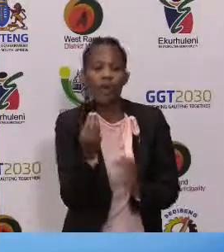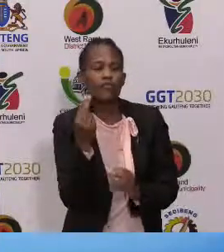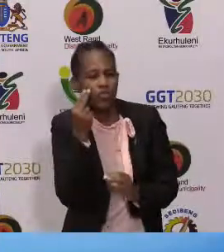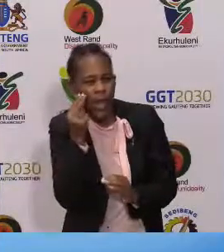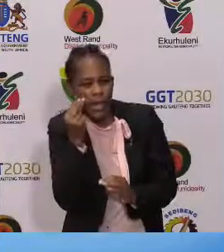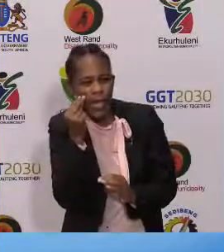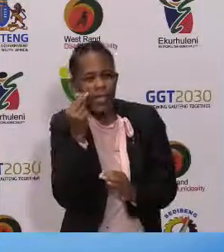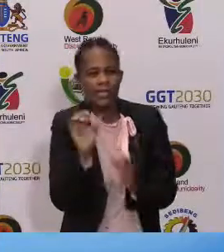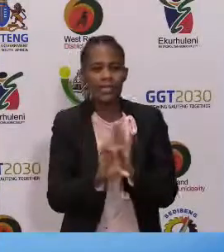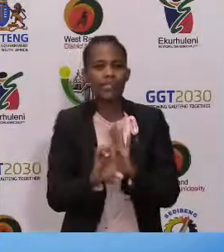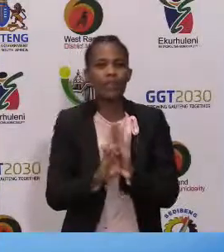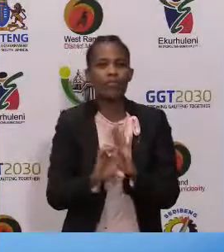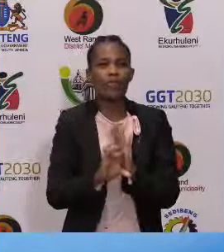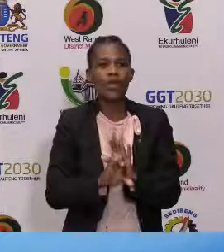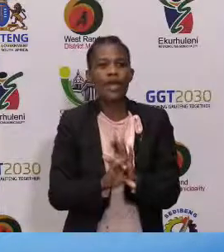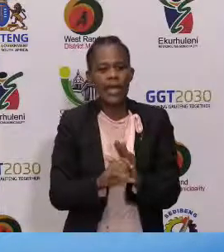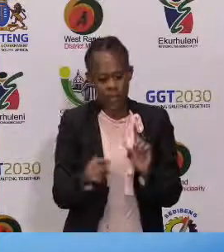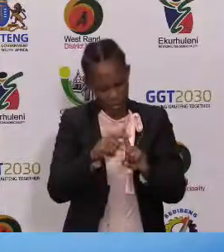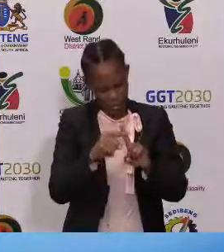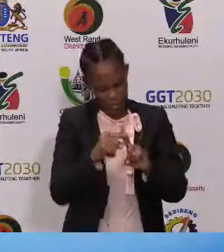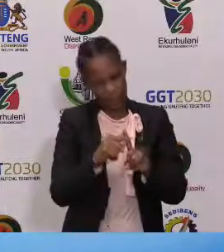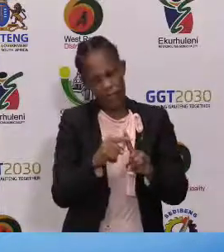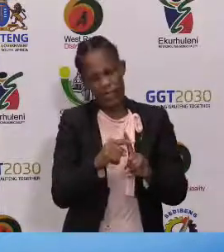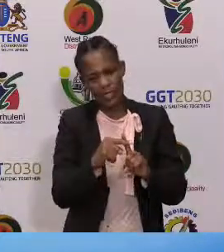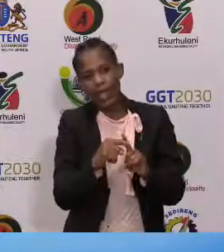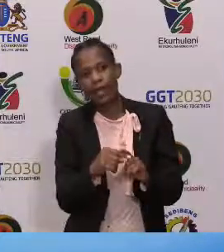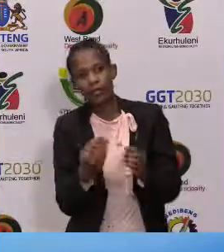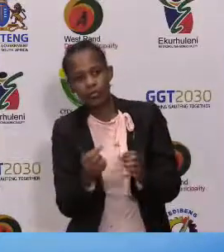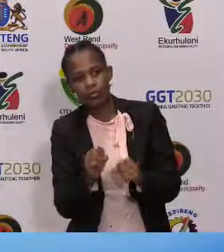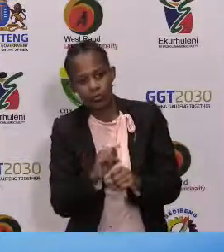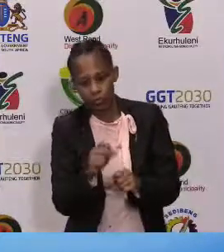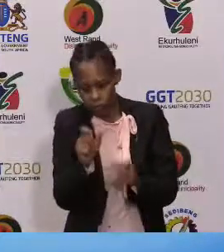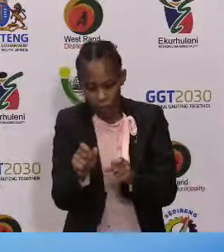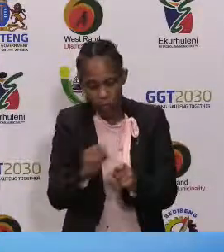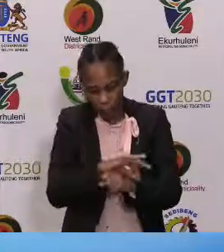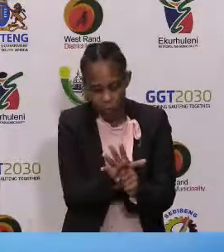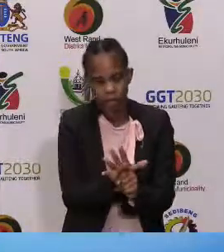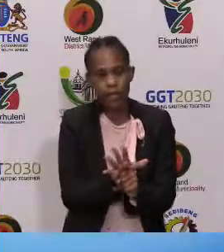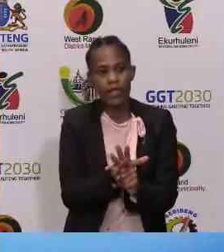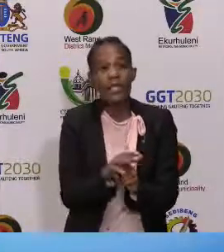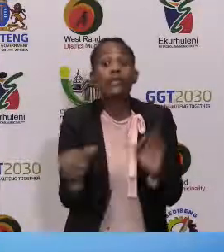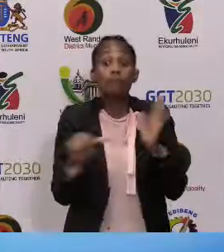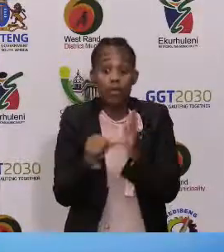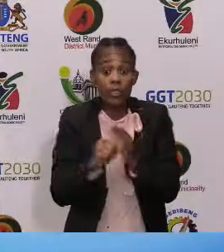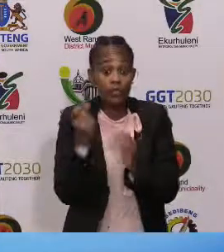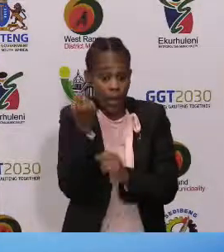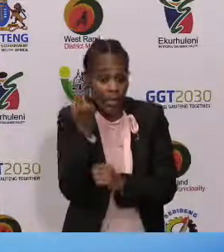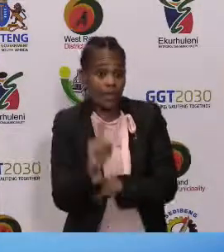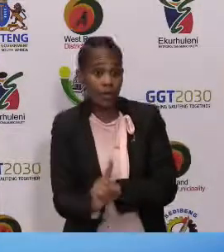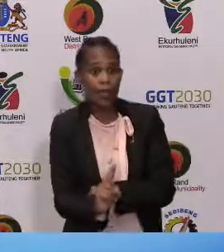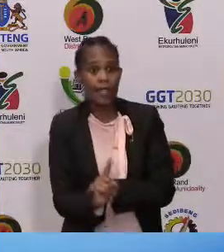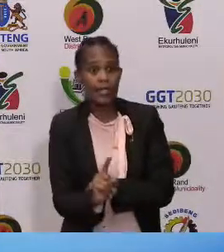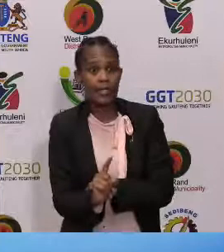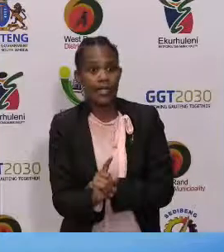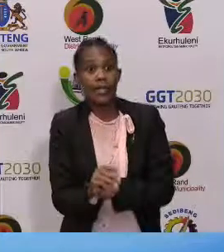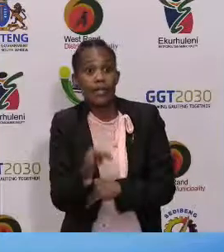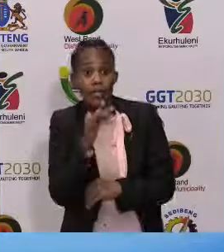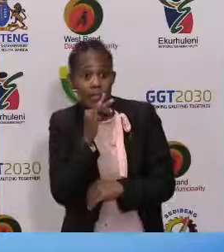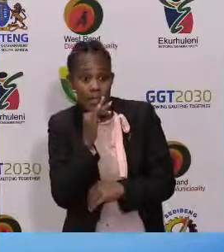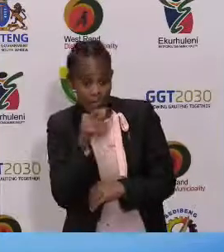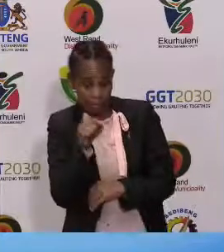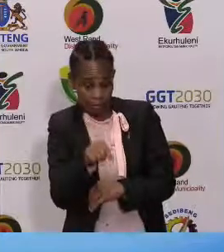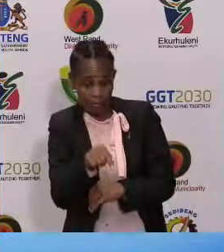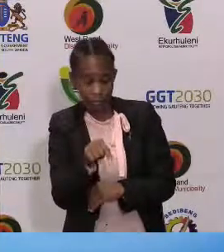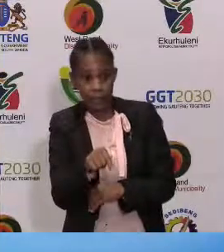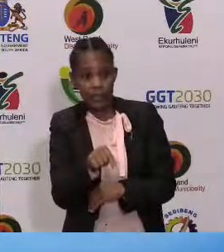of the districts had a positivity rate of only 9.1%. So important to understand that there's been sort of variability in terms of the